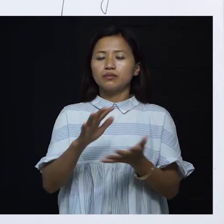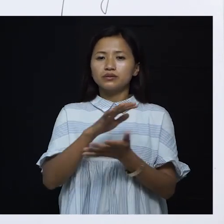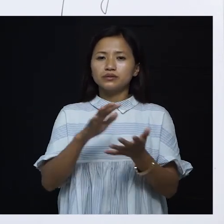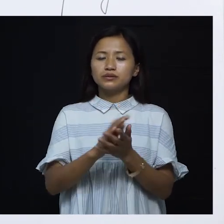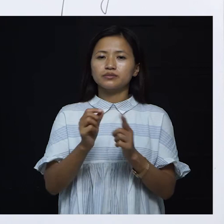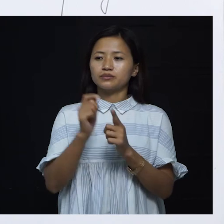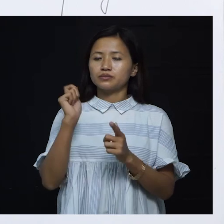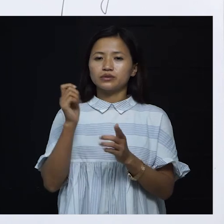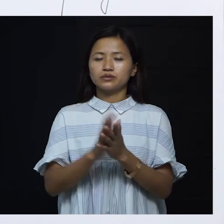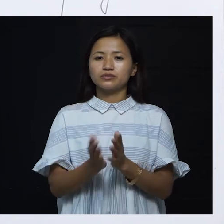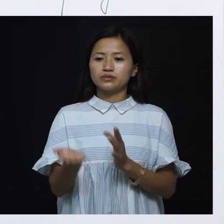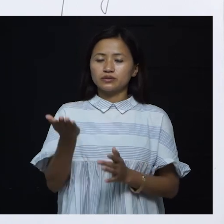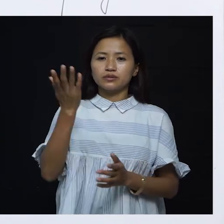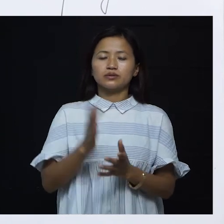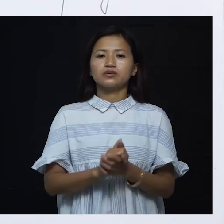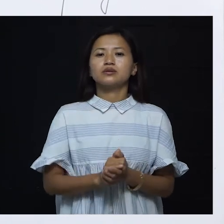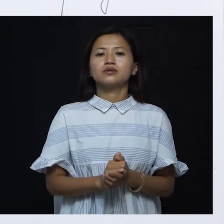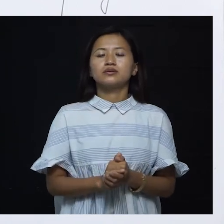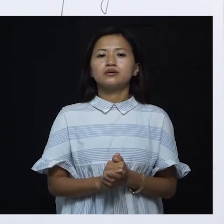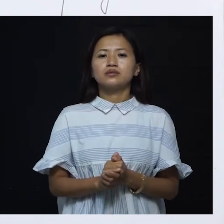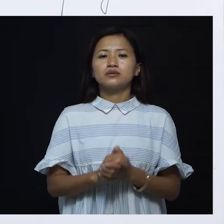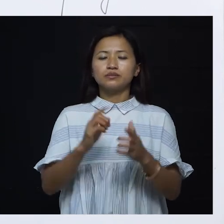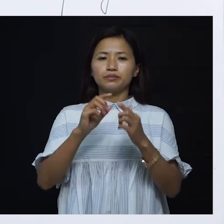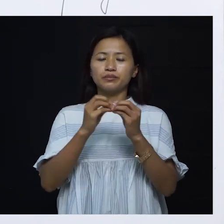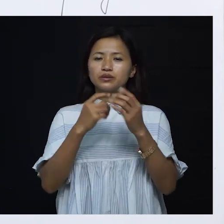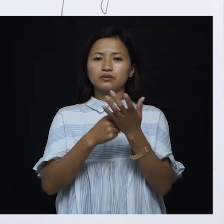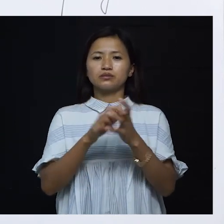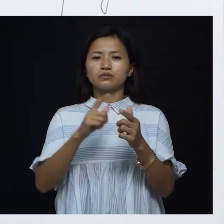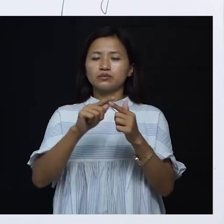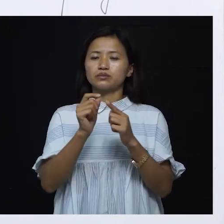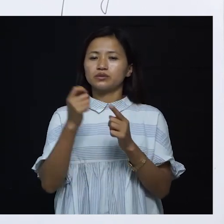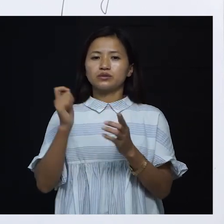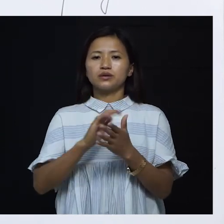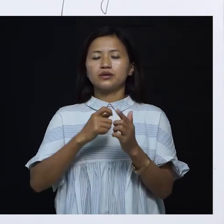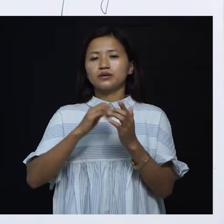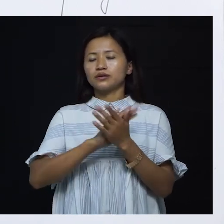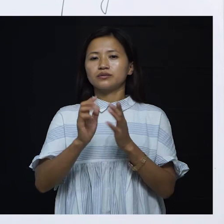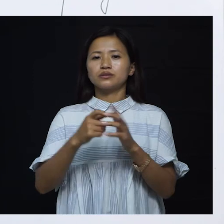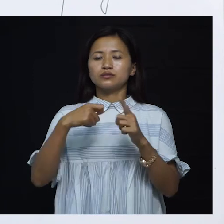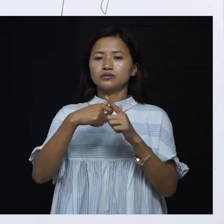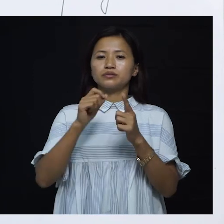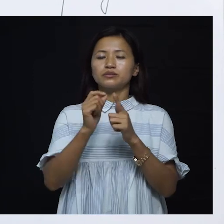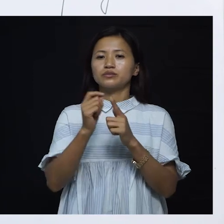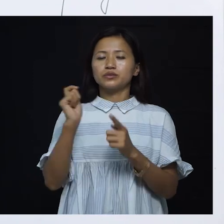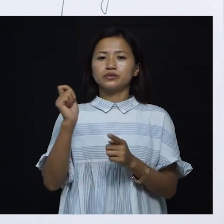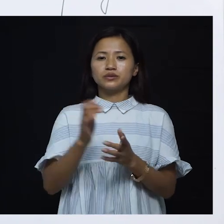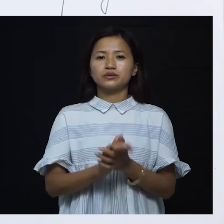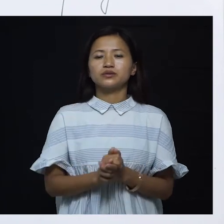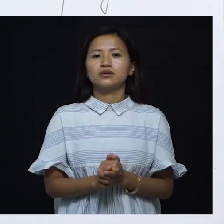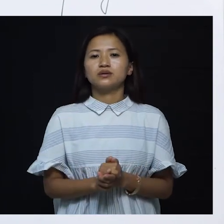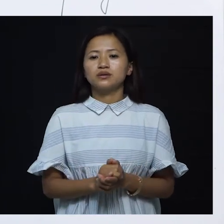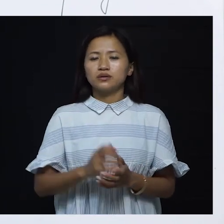multi-purpose projects has been set up, like the Bhakra Nangal project, the Hirakud project, right? So through these projects,